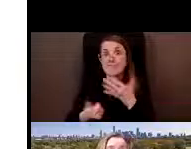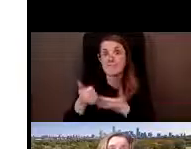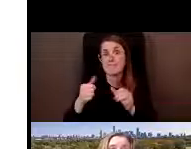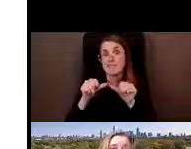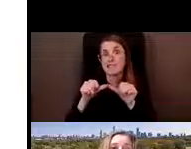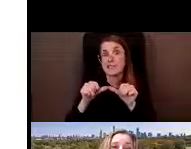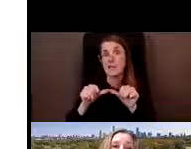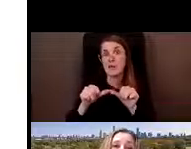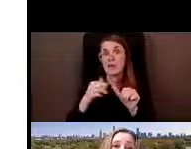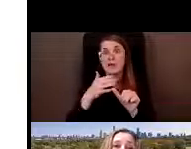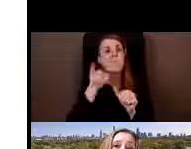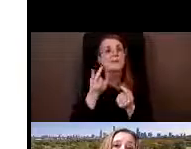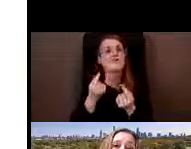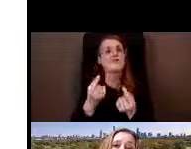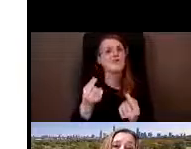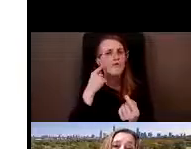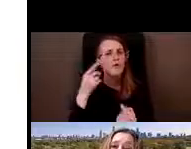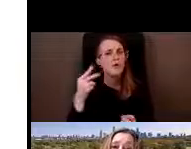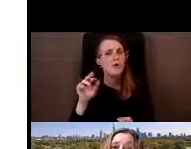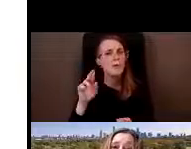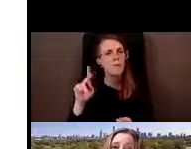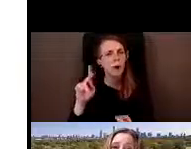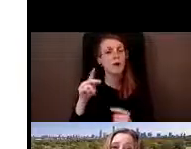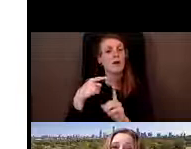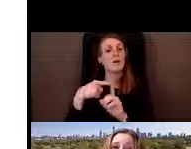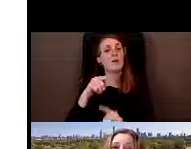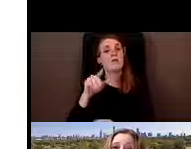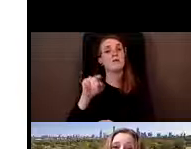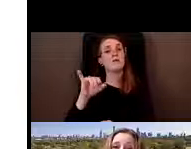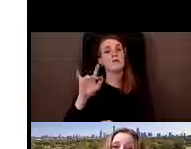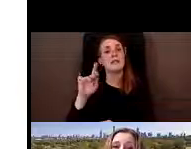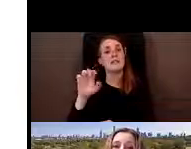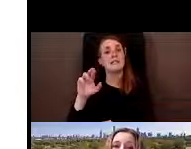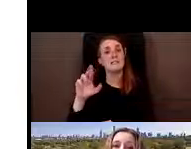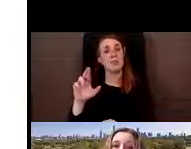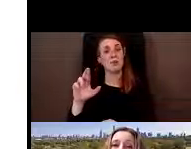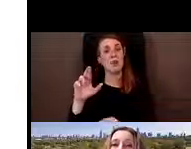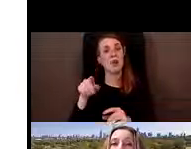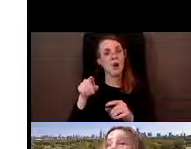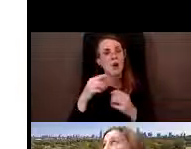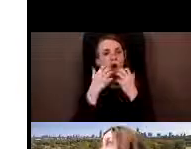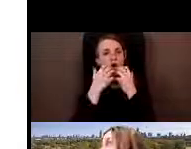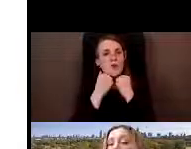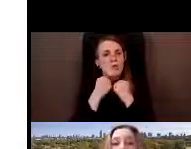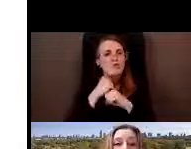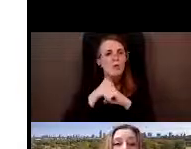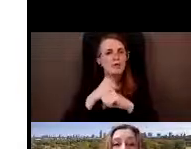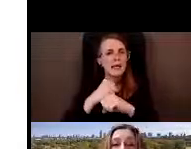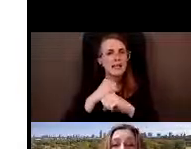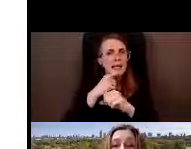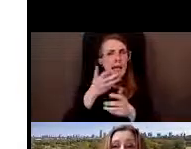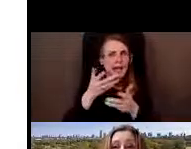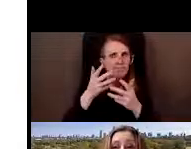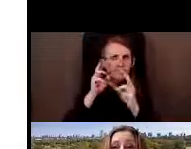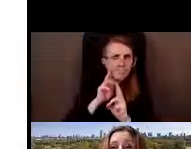park. And Zilker should serve as an example of sustainability, protecting and enhancing our natural spaces and assets.